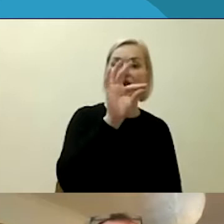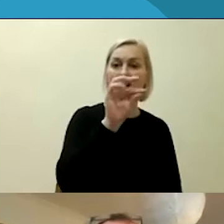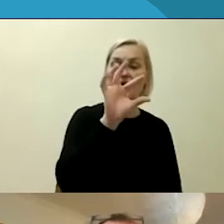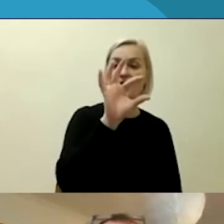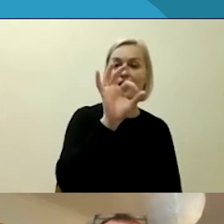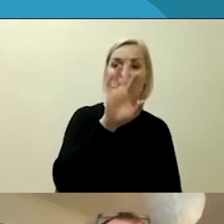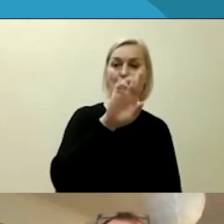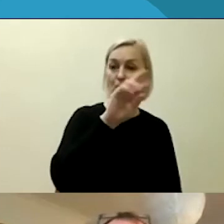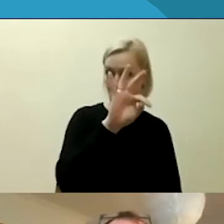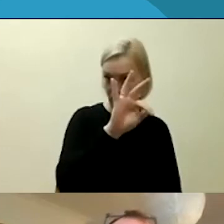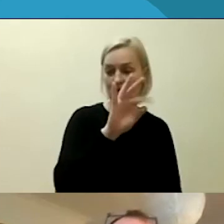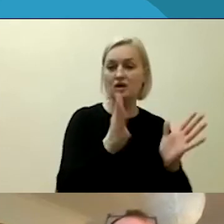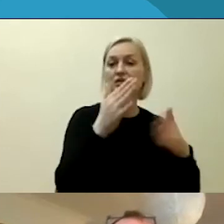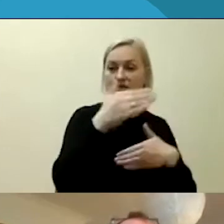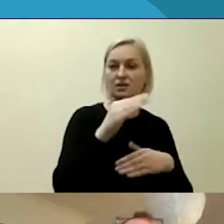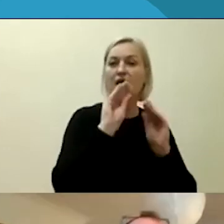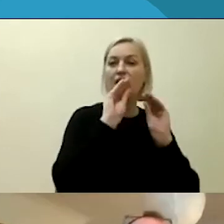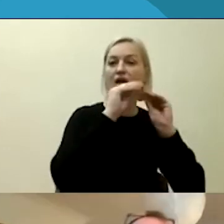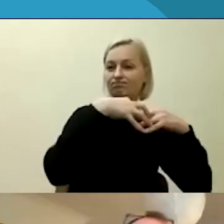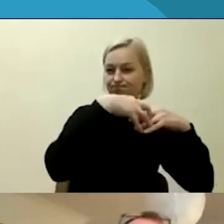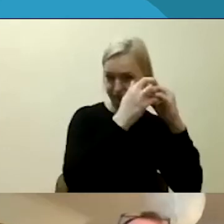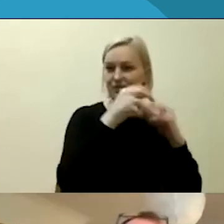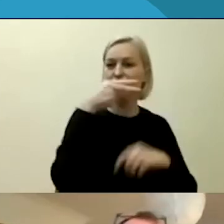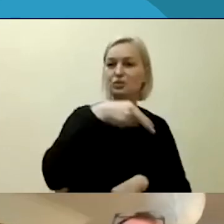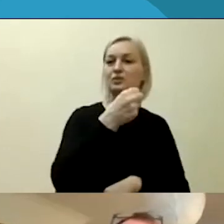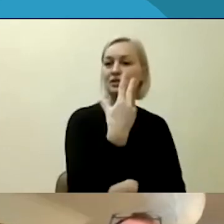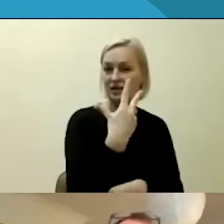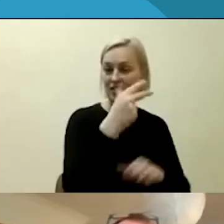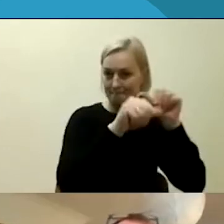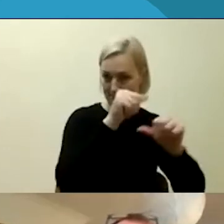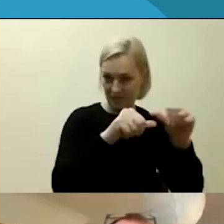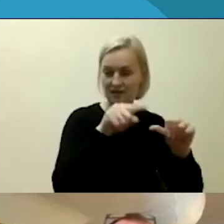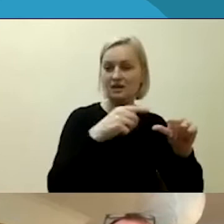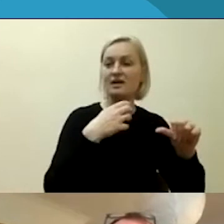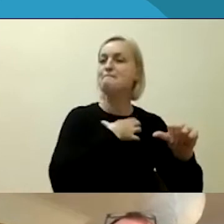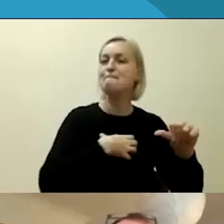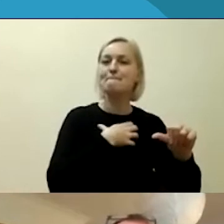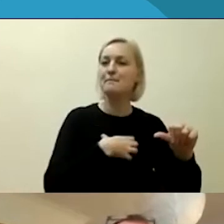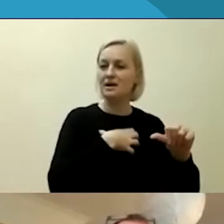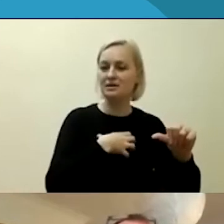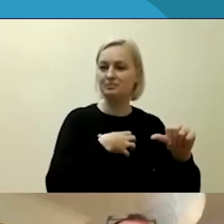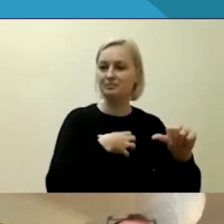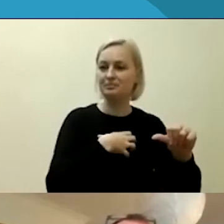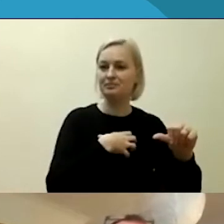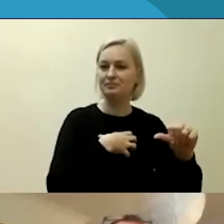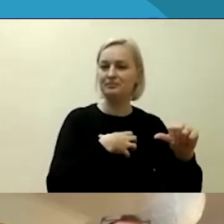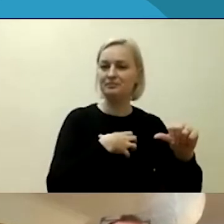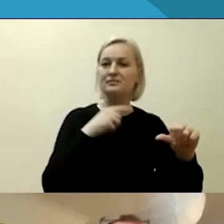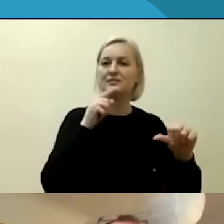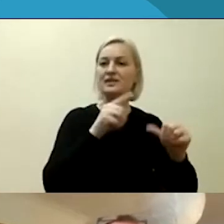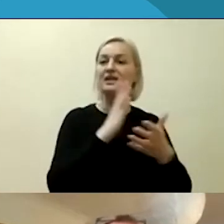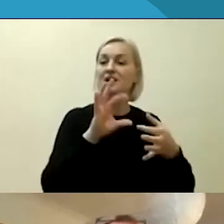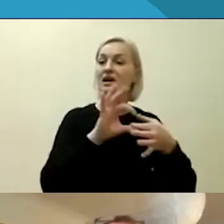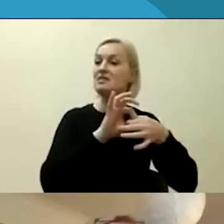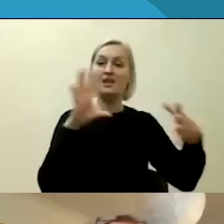I very honestly say that it's an independent system owned by civil society, that there would be